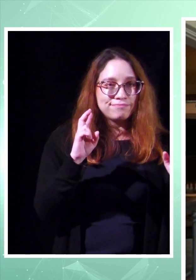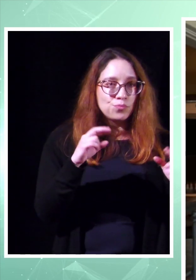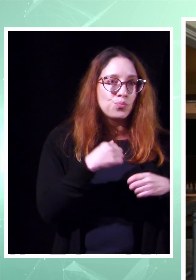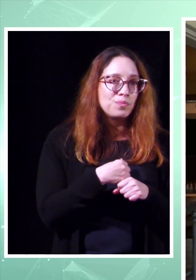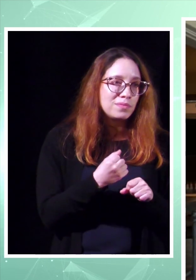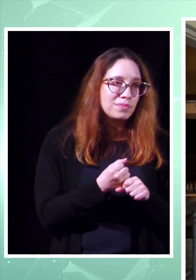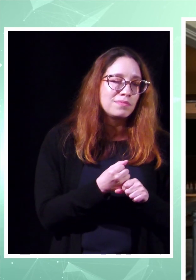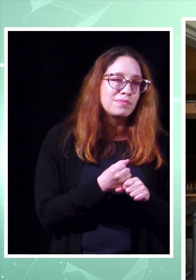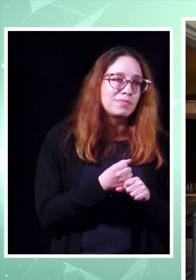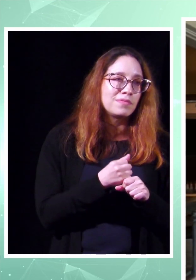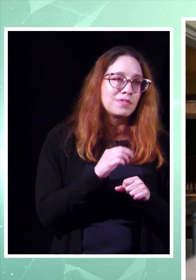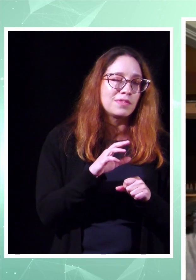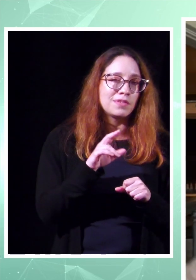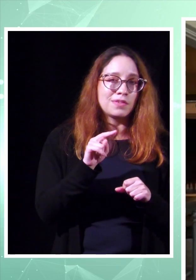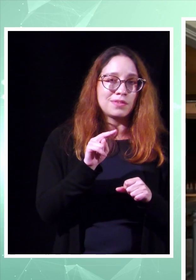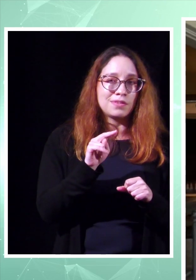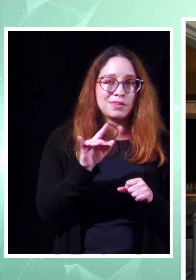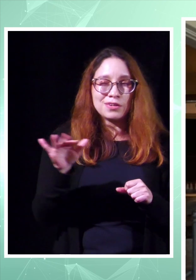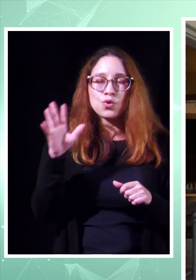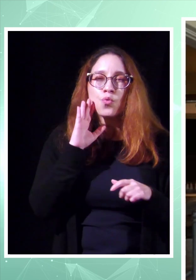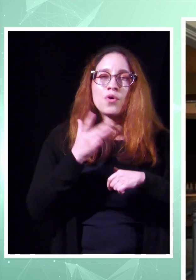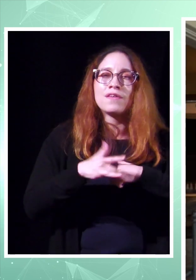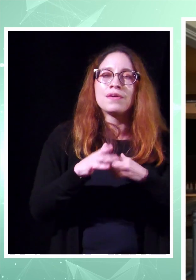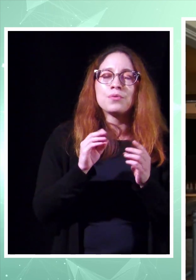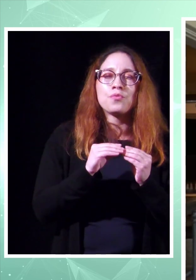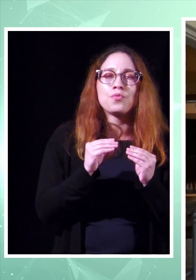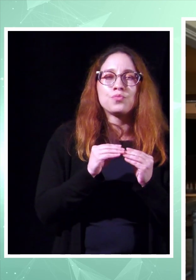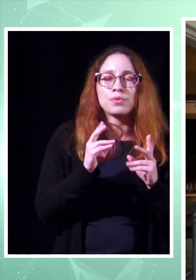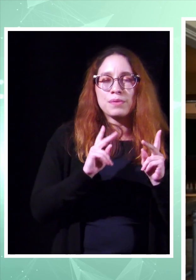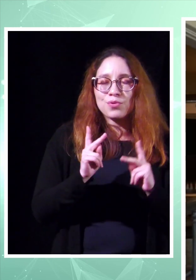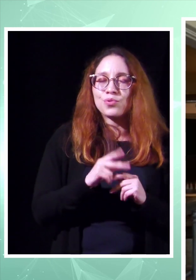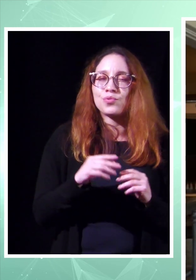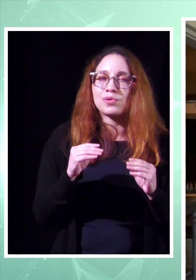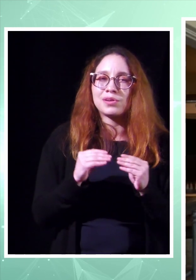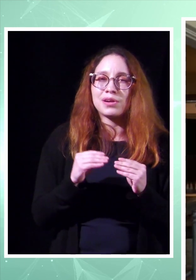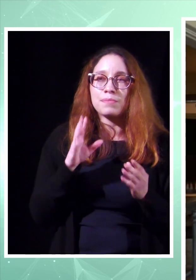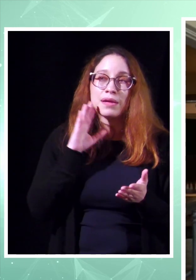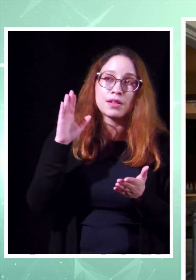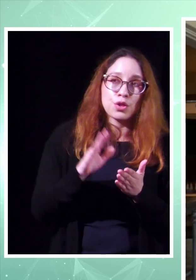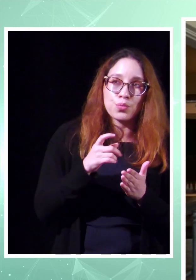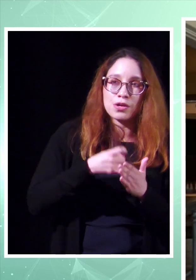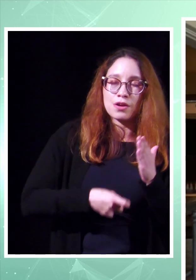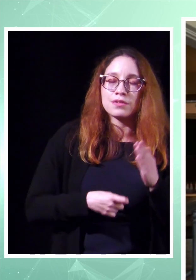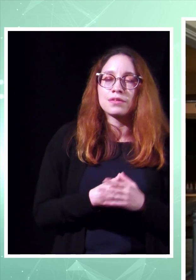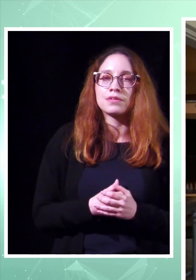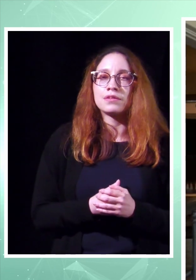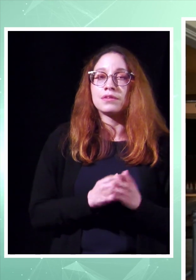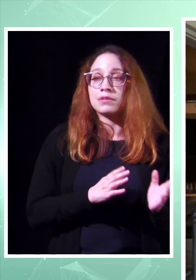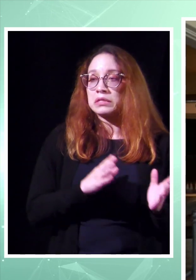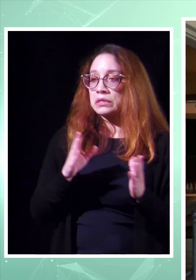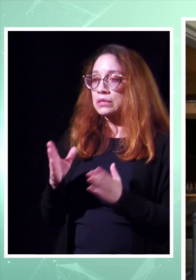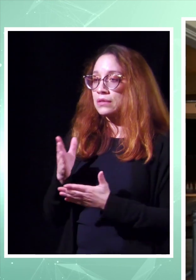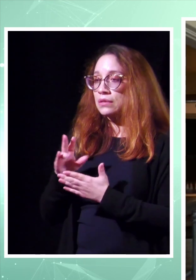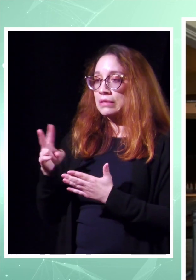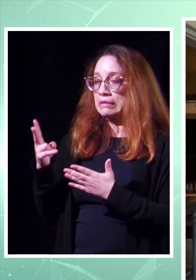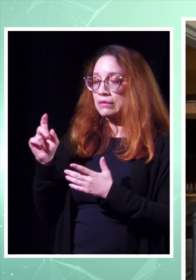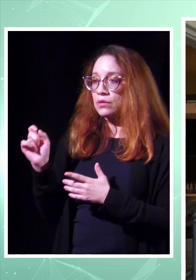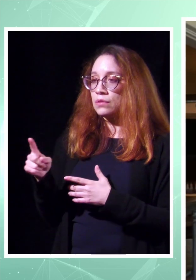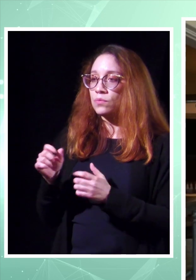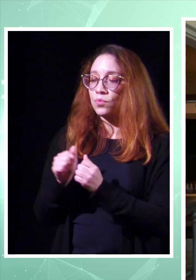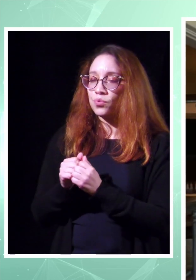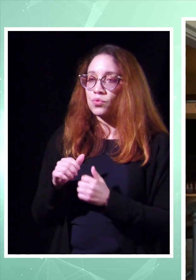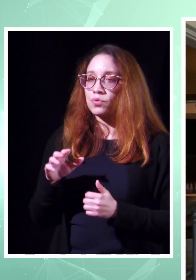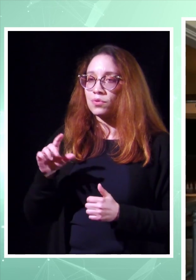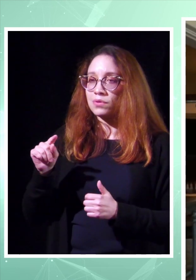make natalizumab more available to more people at maybe a lower cost. Now, the second question has to do